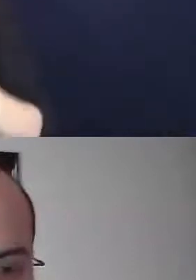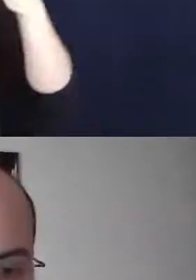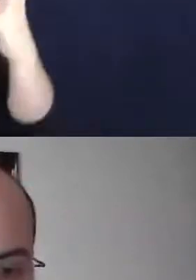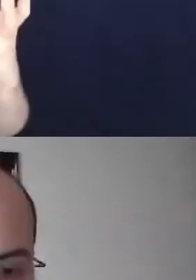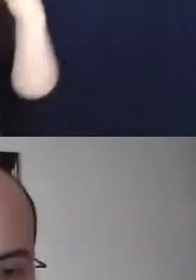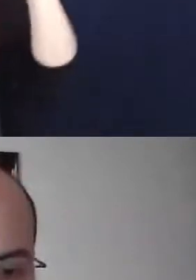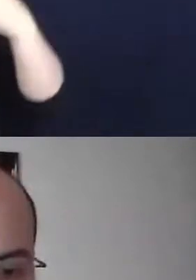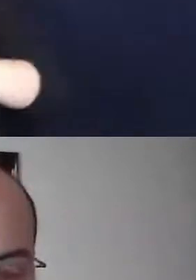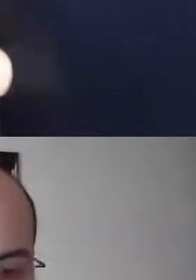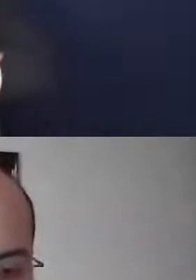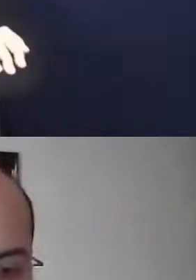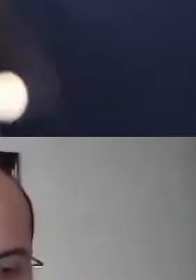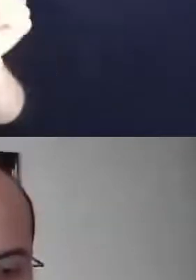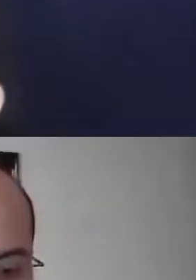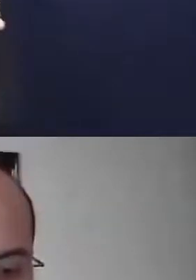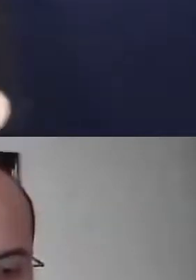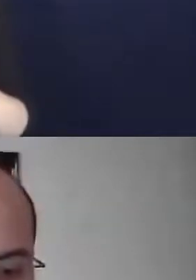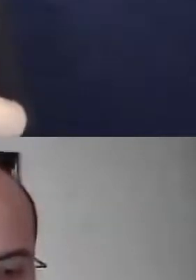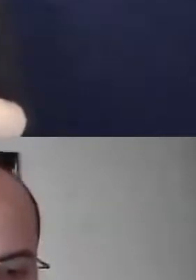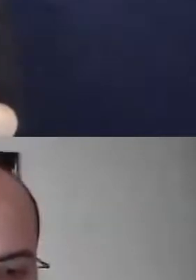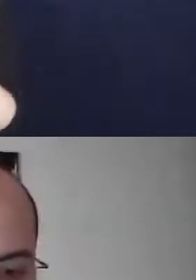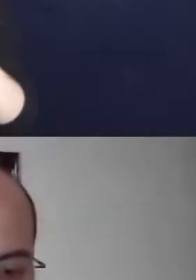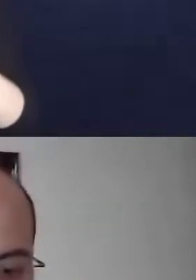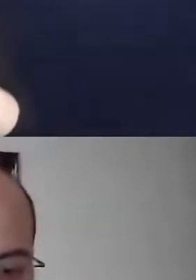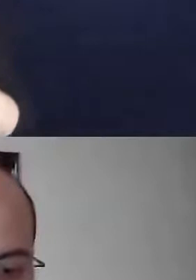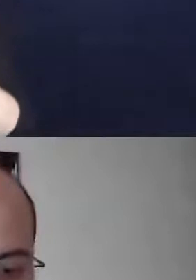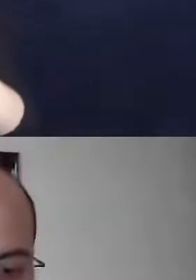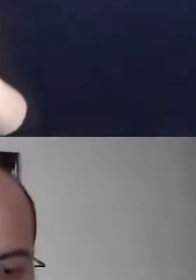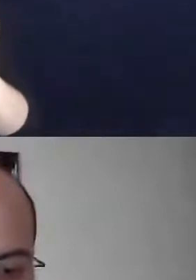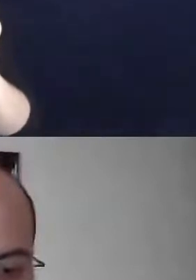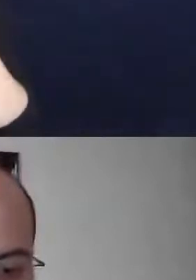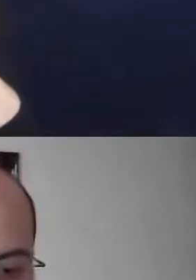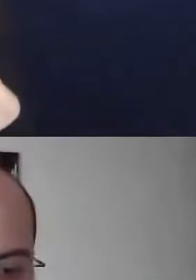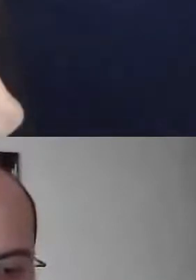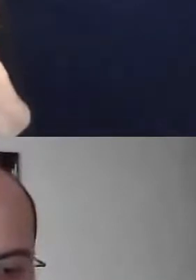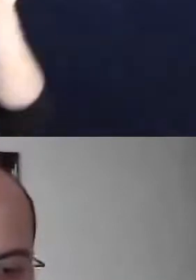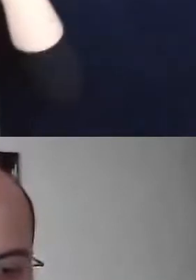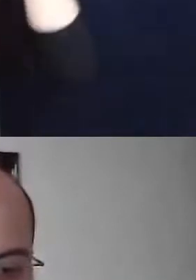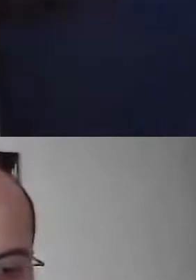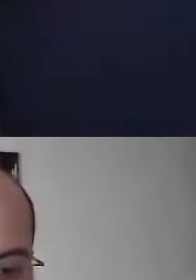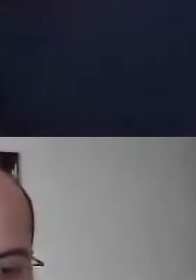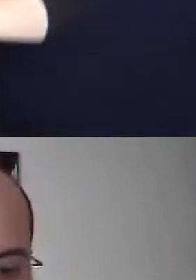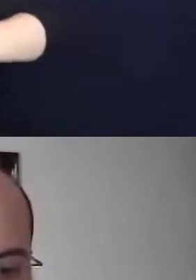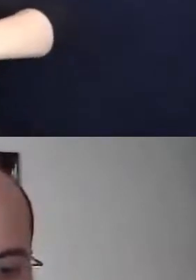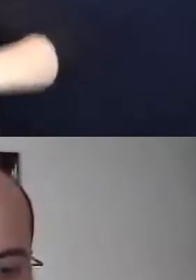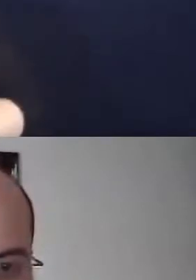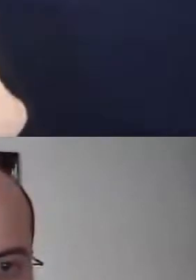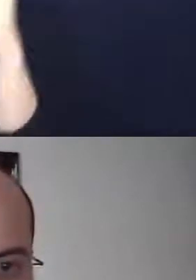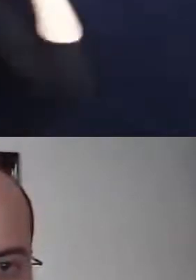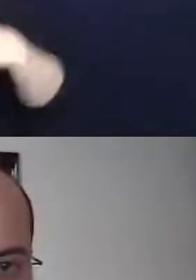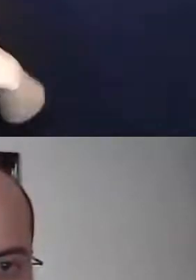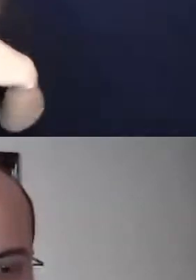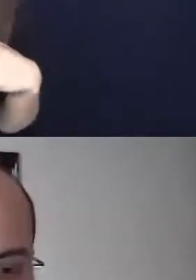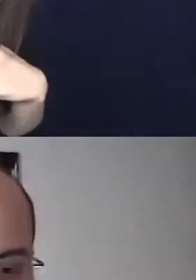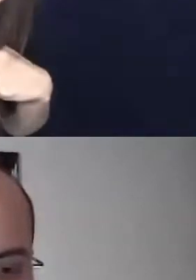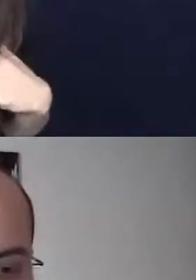whereas solenoids may be several centimeters in length, particularly if you want one that will give you enough power, and that